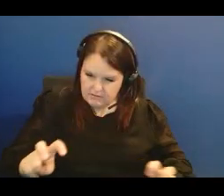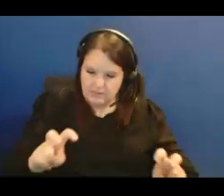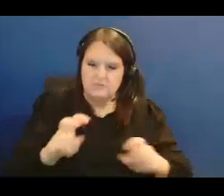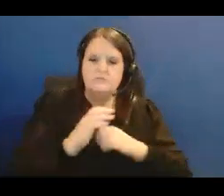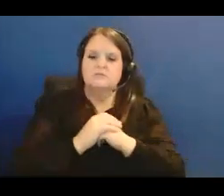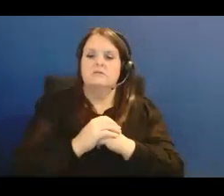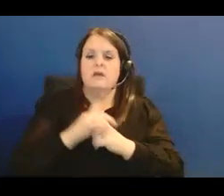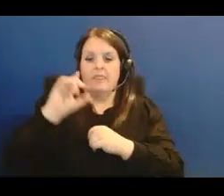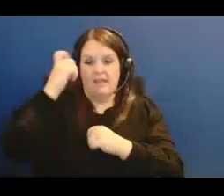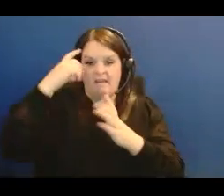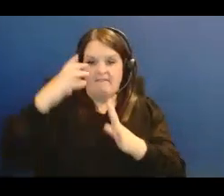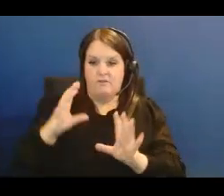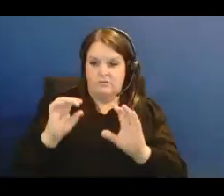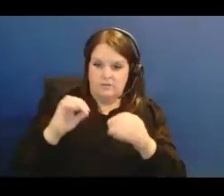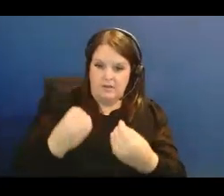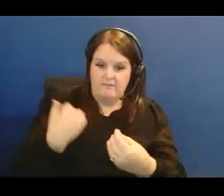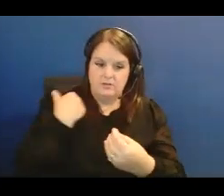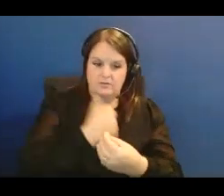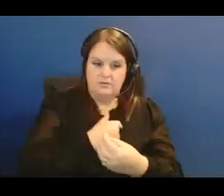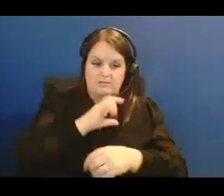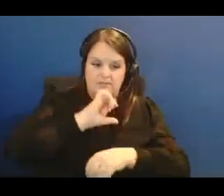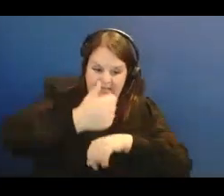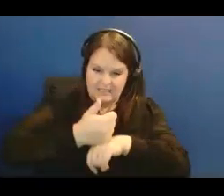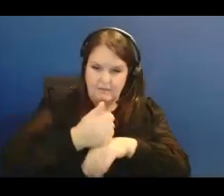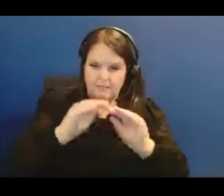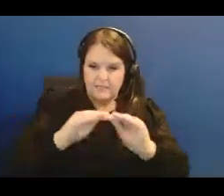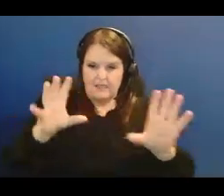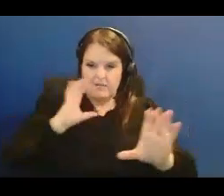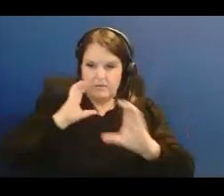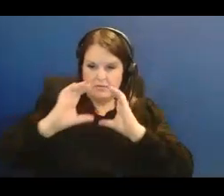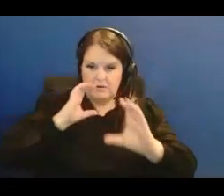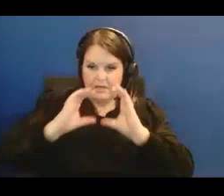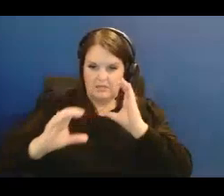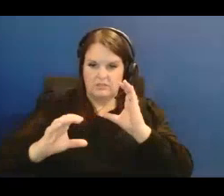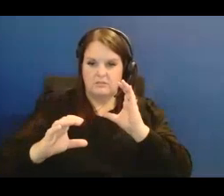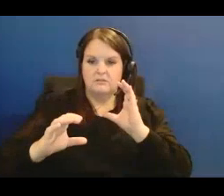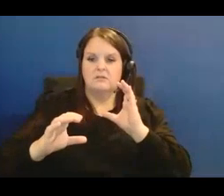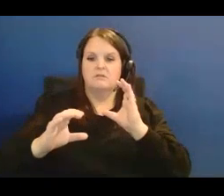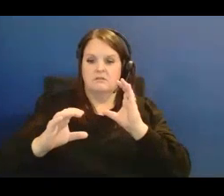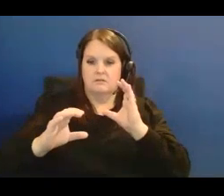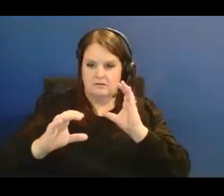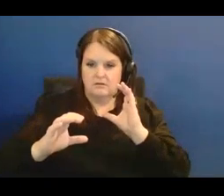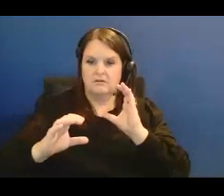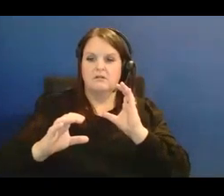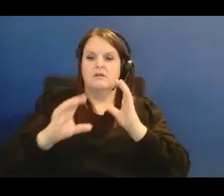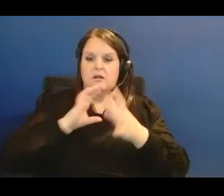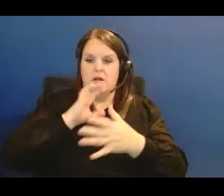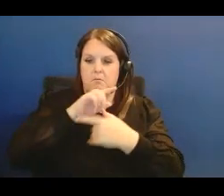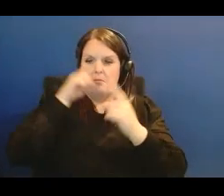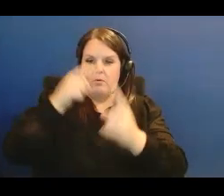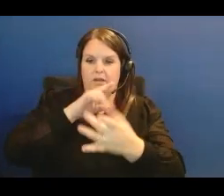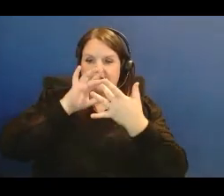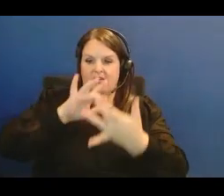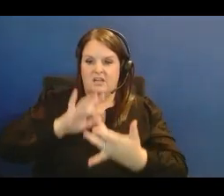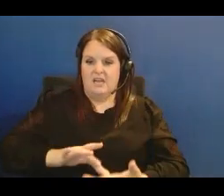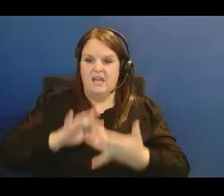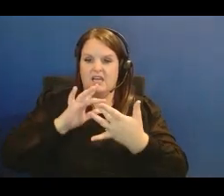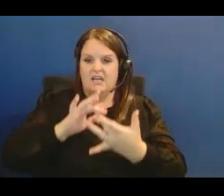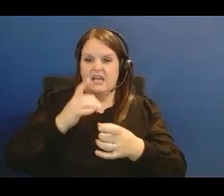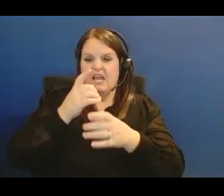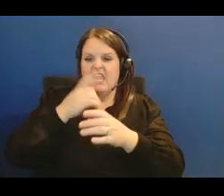Governor's Office, where we have now established clear communication, points of contacts, and semi-annual coordination